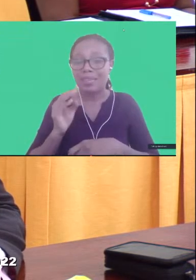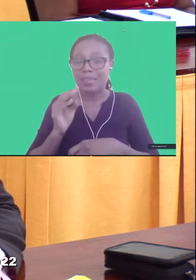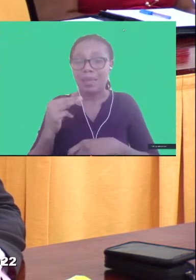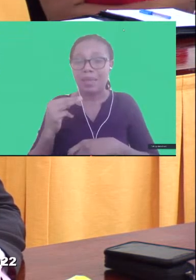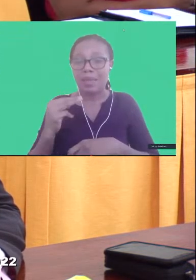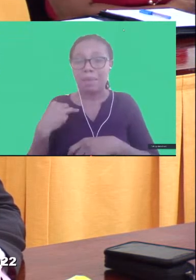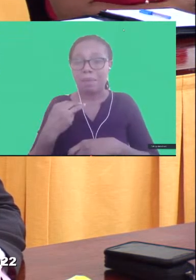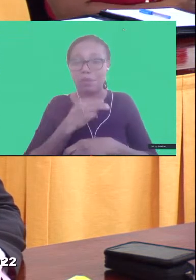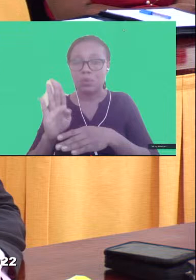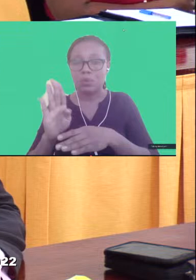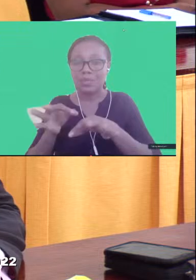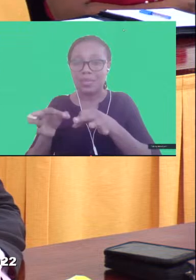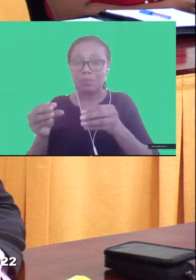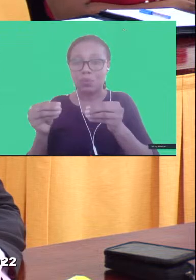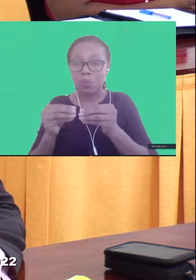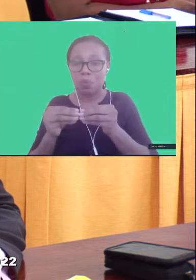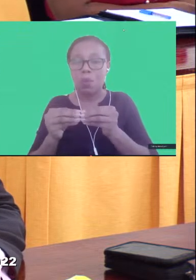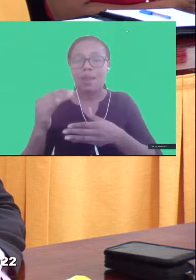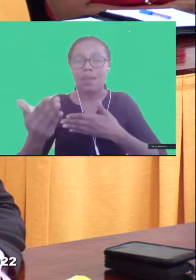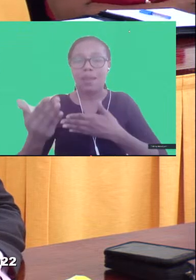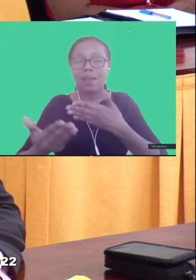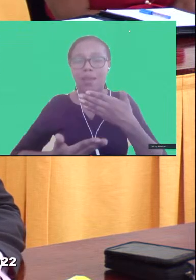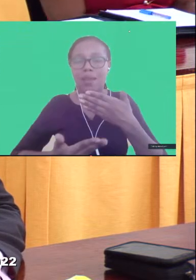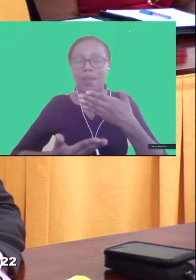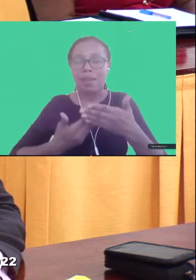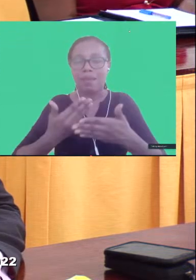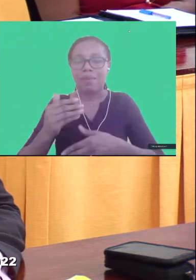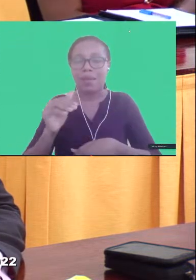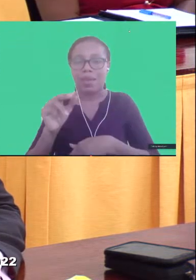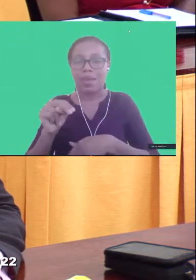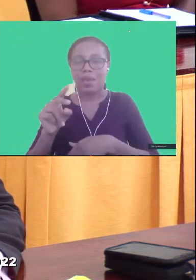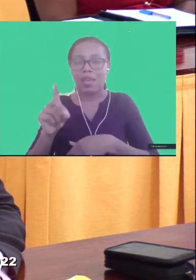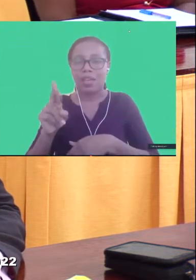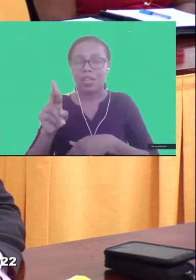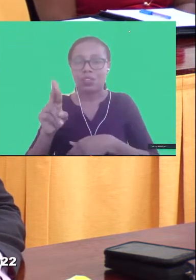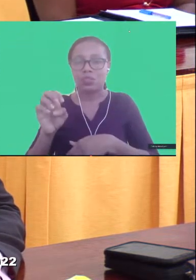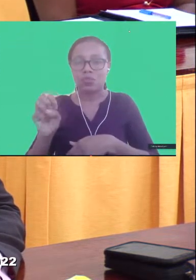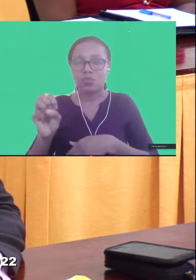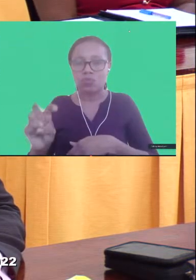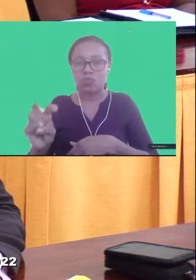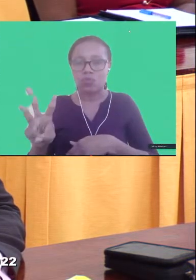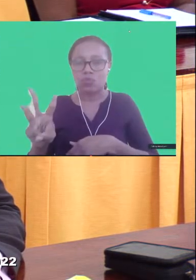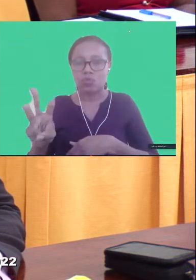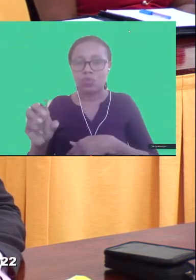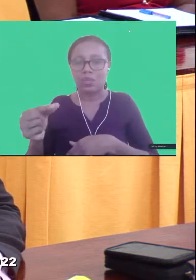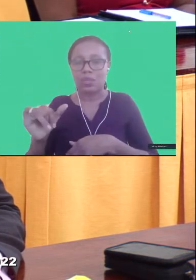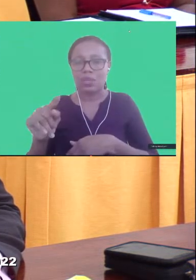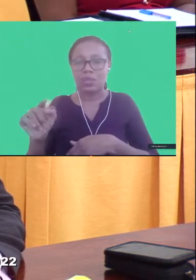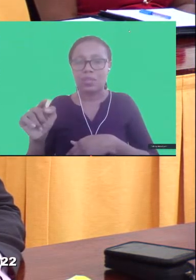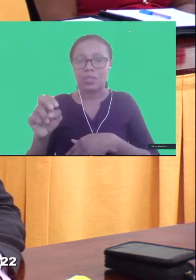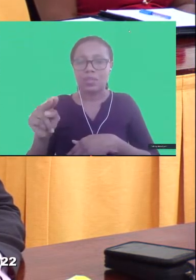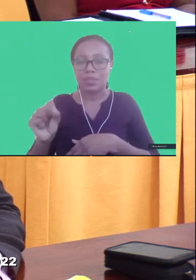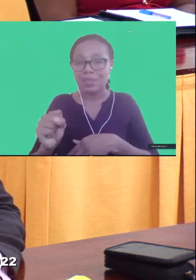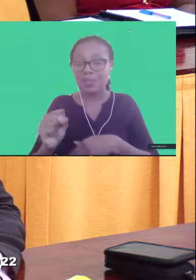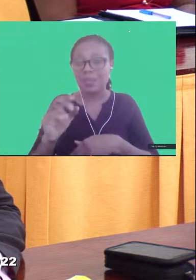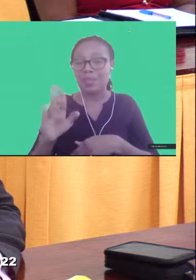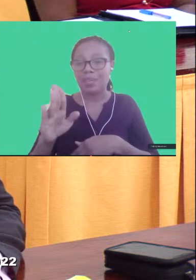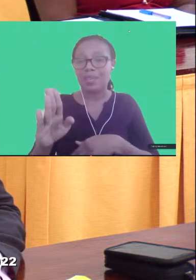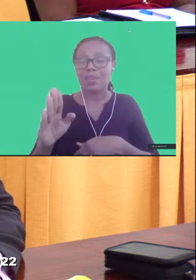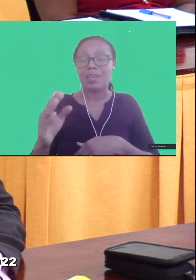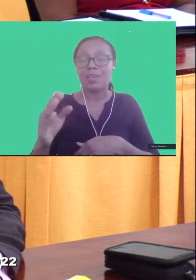because he is the Permanent Secretary with responsibility for special projects in the ministry. So again, recognizing